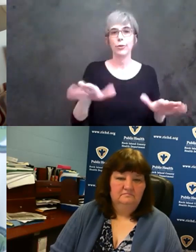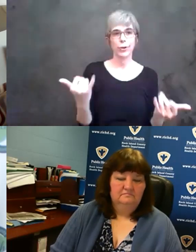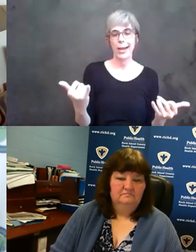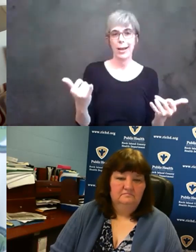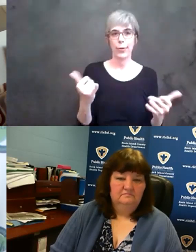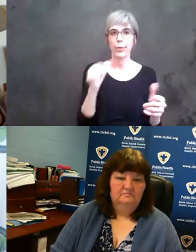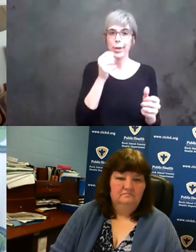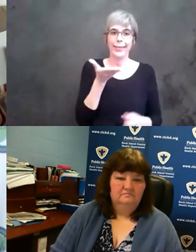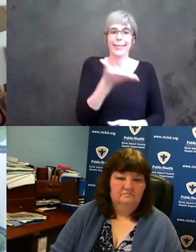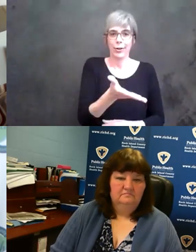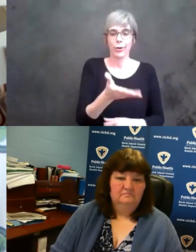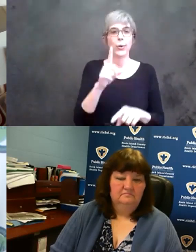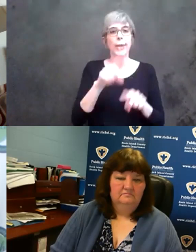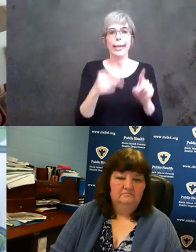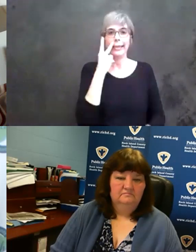that they normally would.